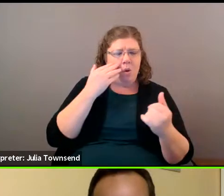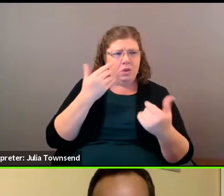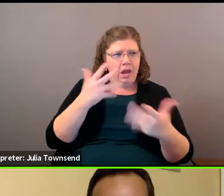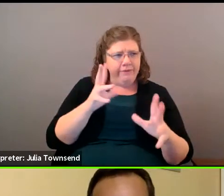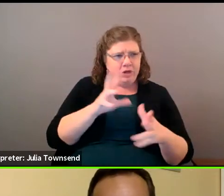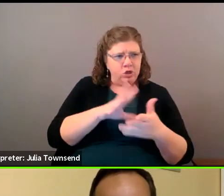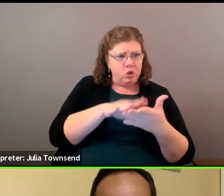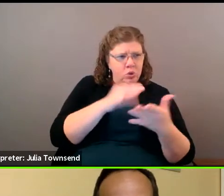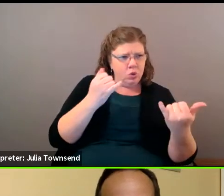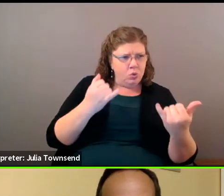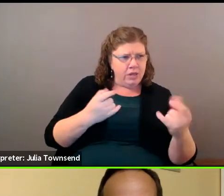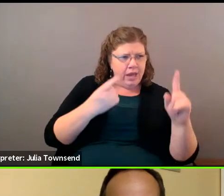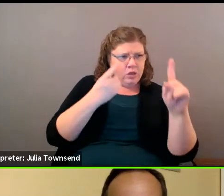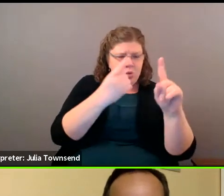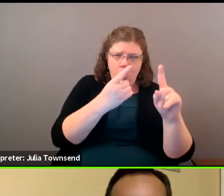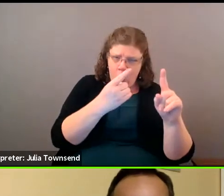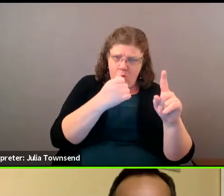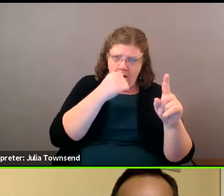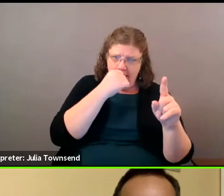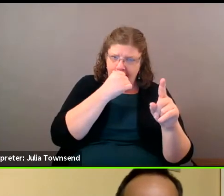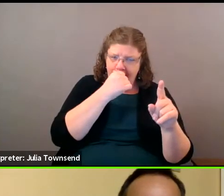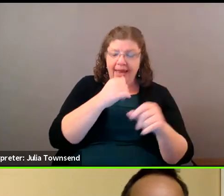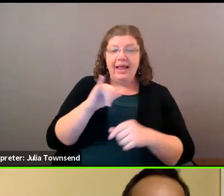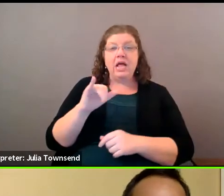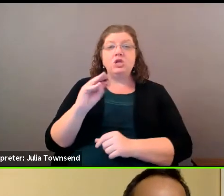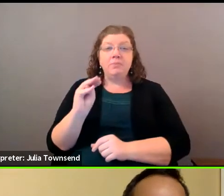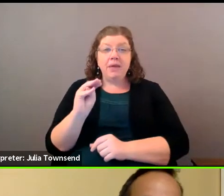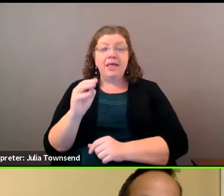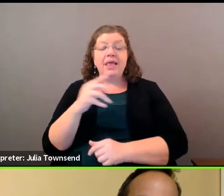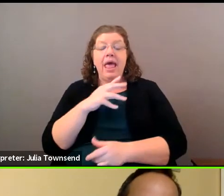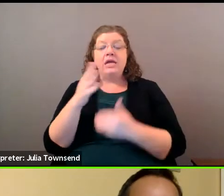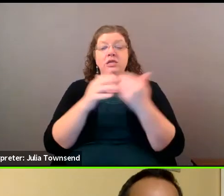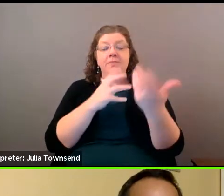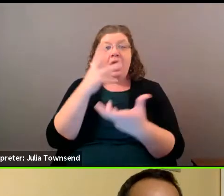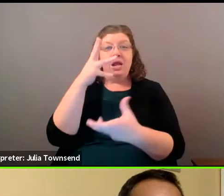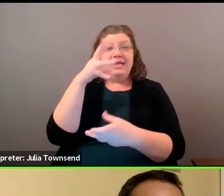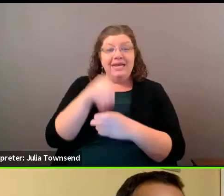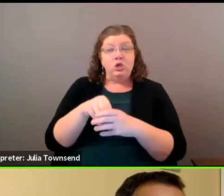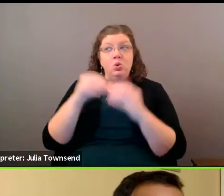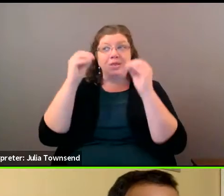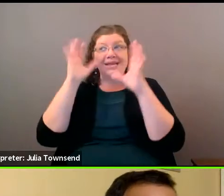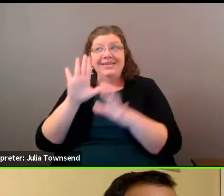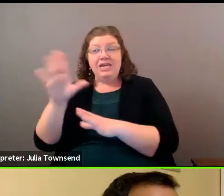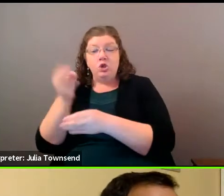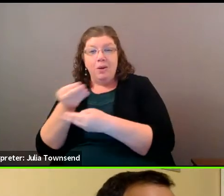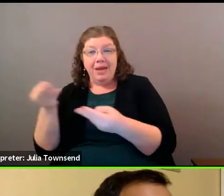today's learning goals? And illustrative math has built into the teacher materials